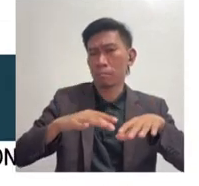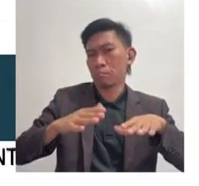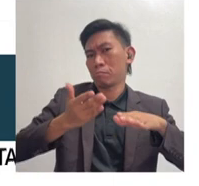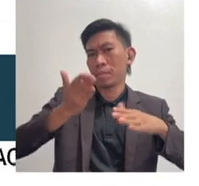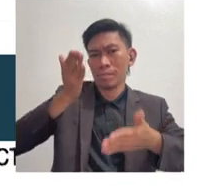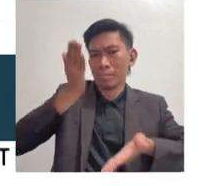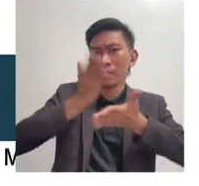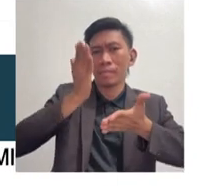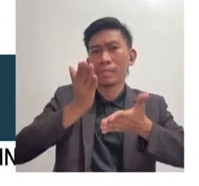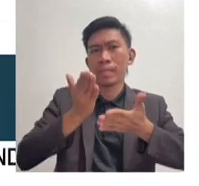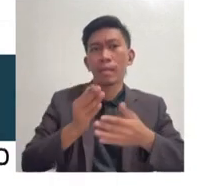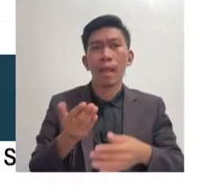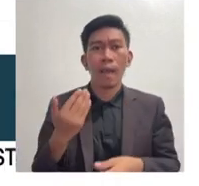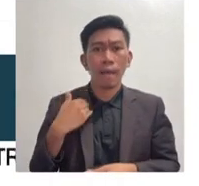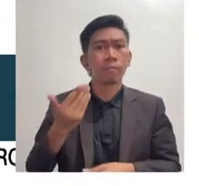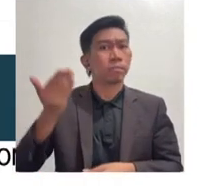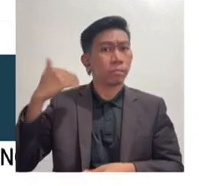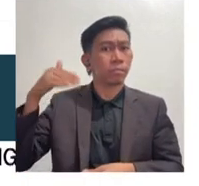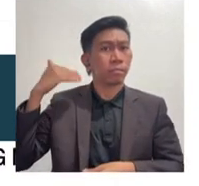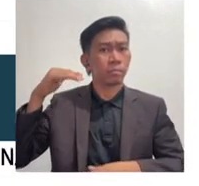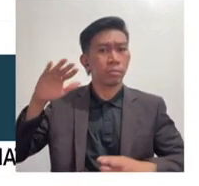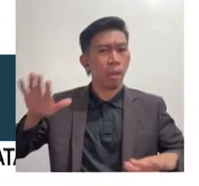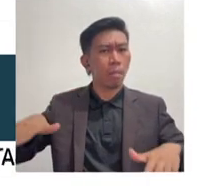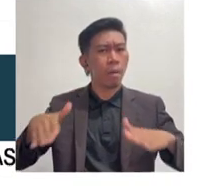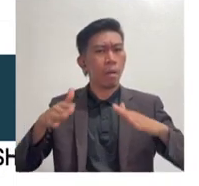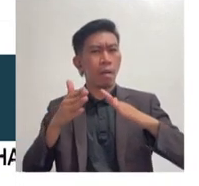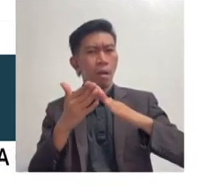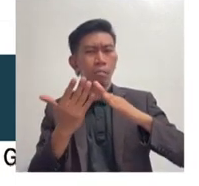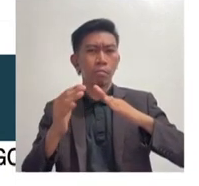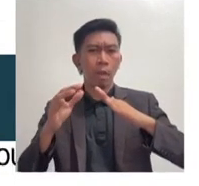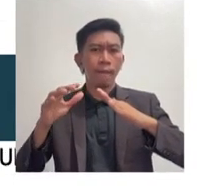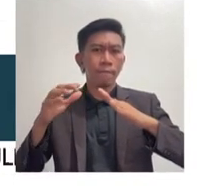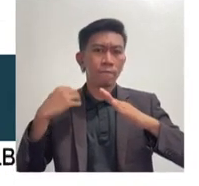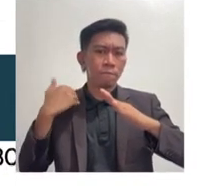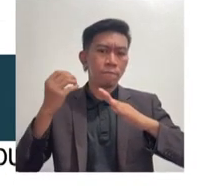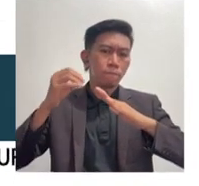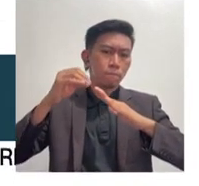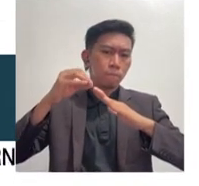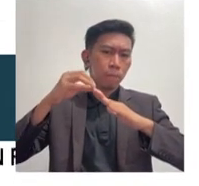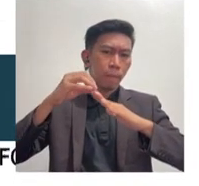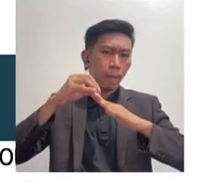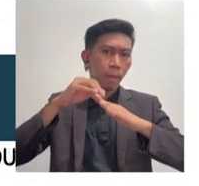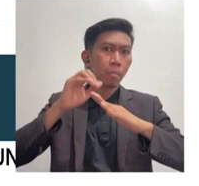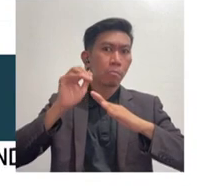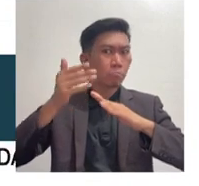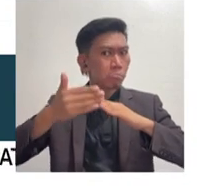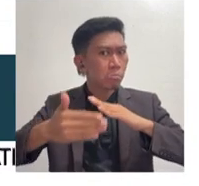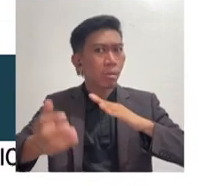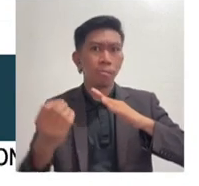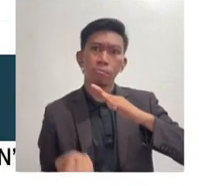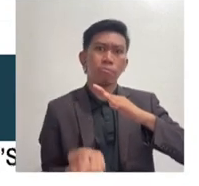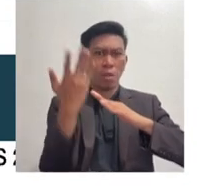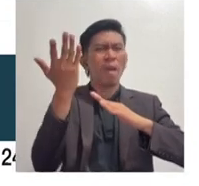rockfall activity progressed into magmatic eruption, mm-hmm. or the 2014 scenario, in which